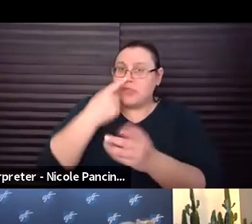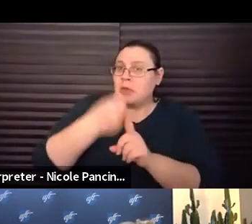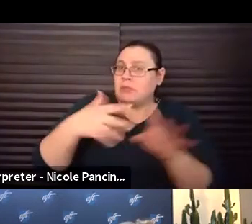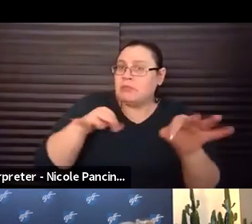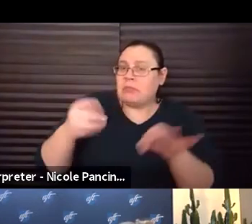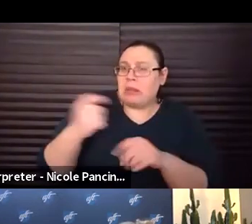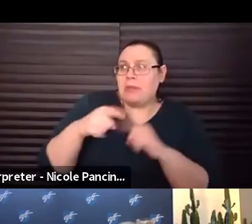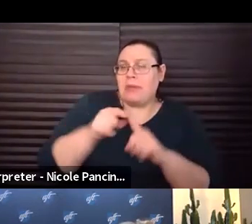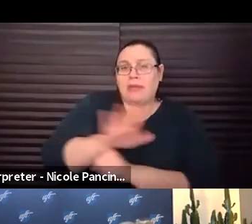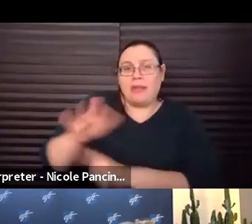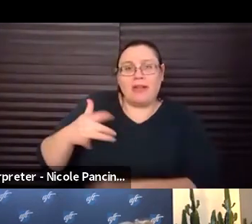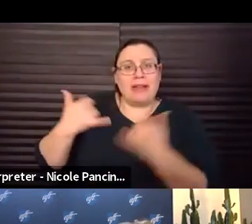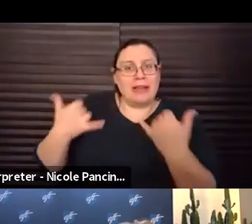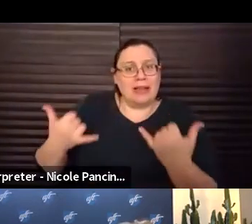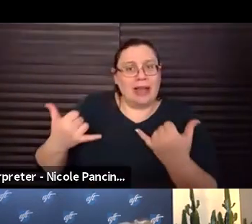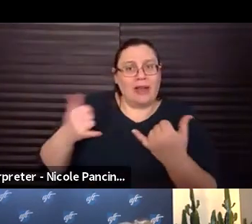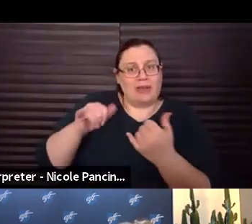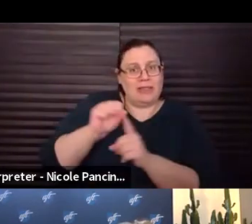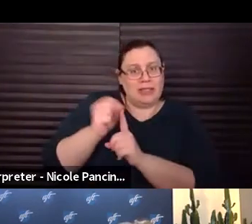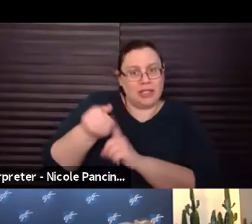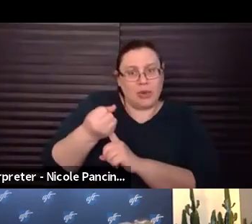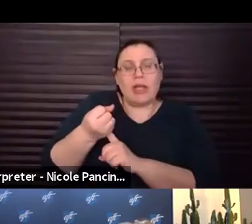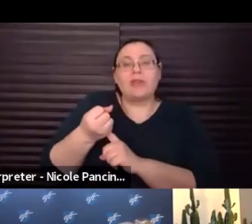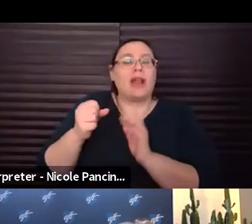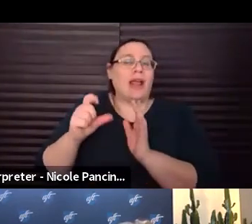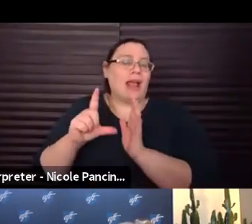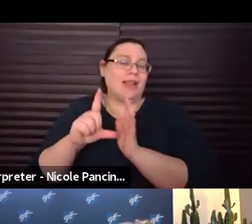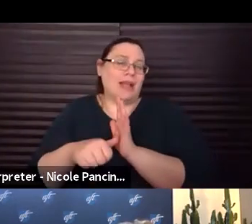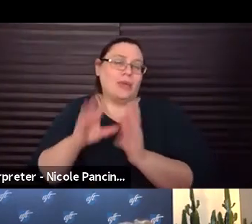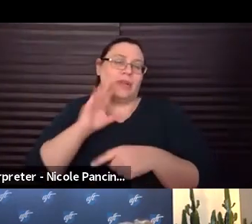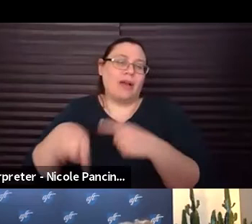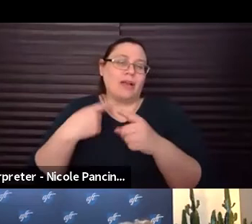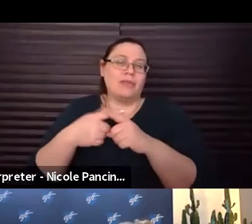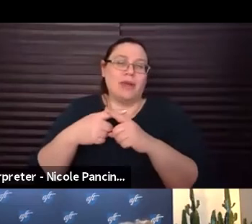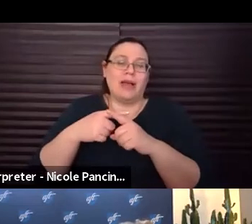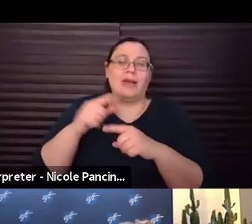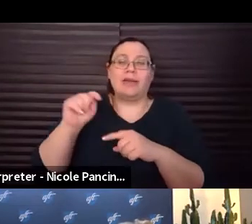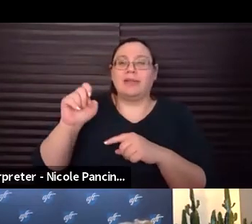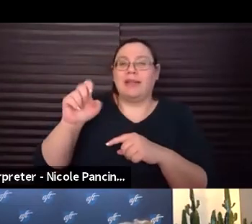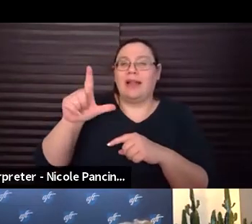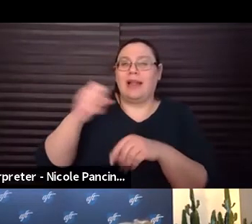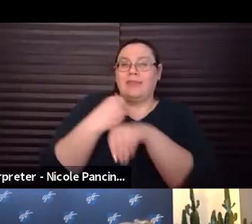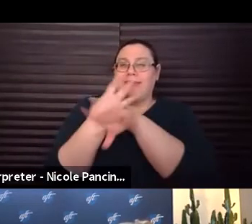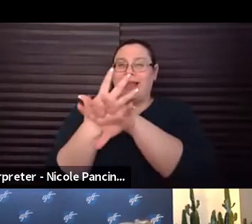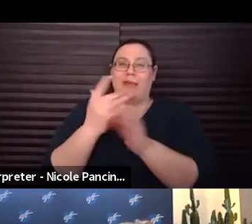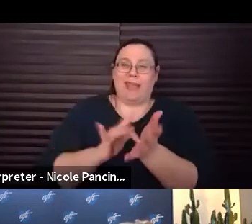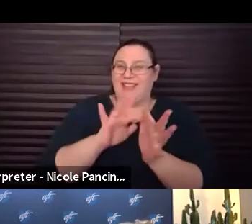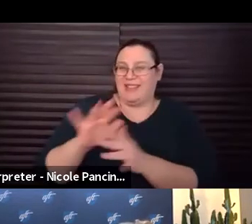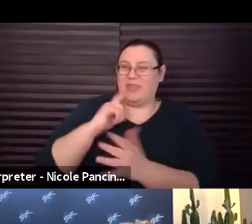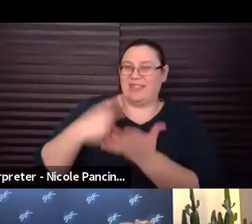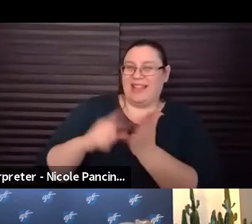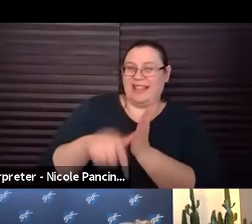they're feeling now in this situation, and we'll get later into things like telemedicine and other tech impacts. Sure, yeah, no, I'll